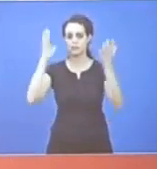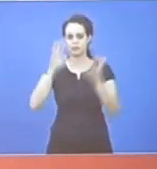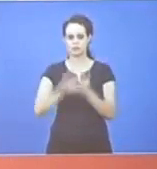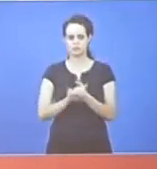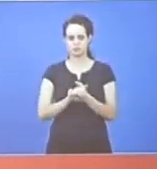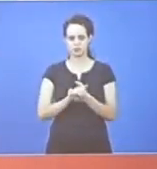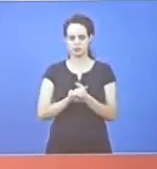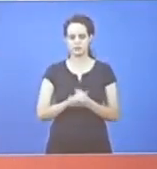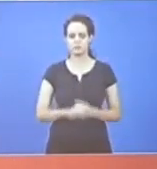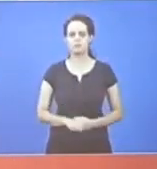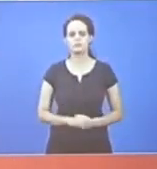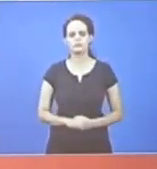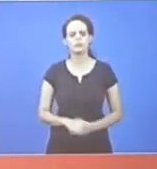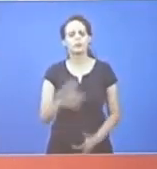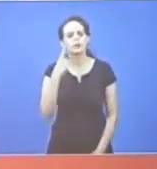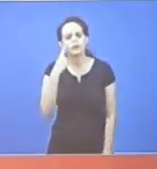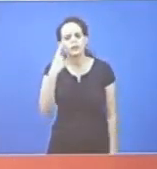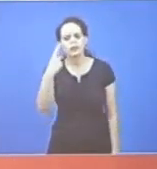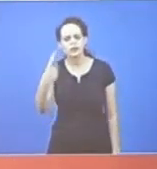The parable of the wedding.